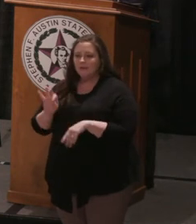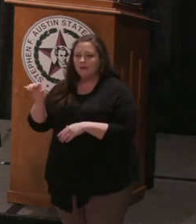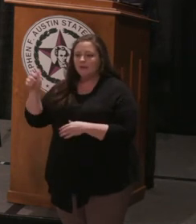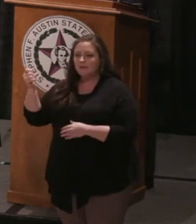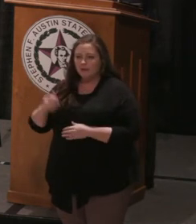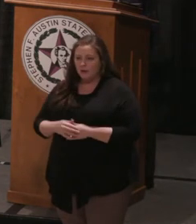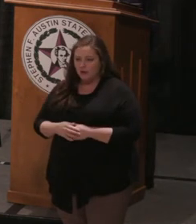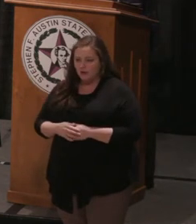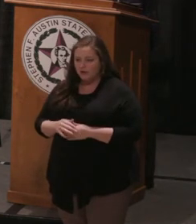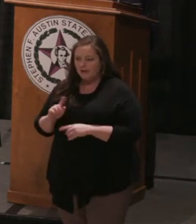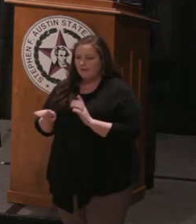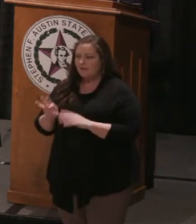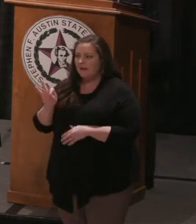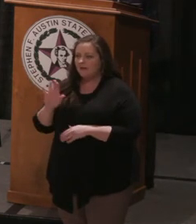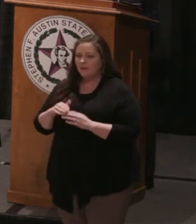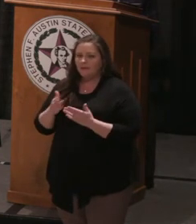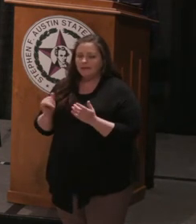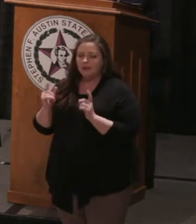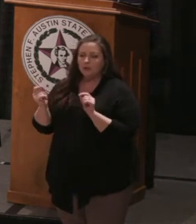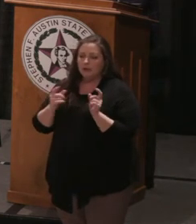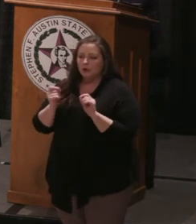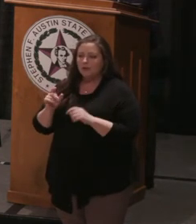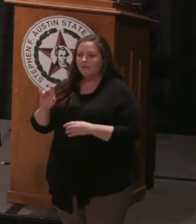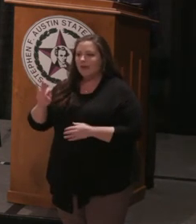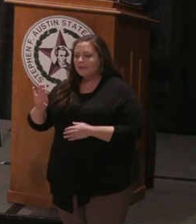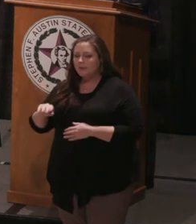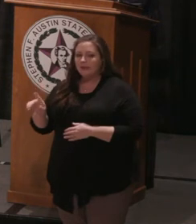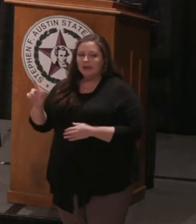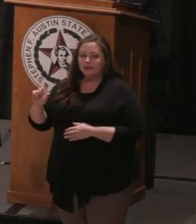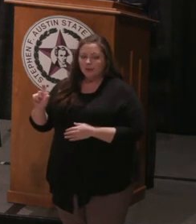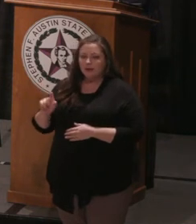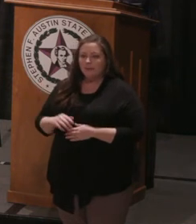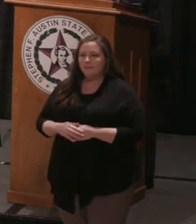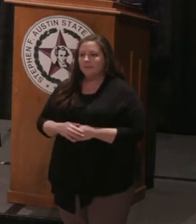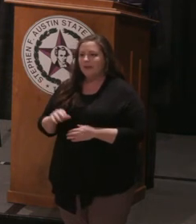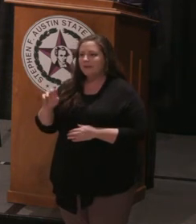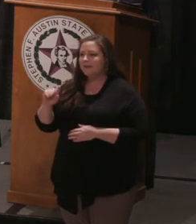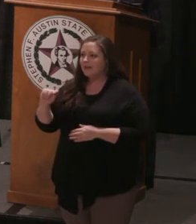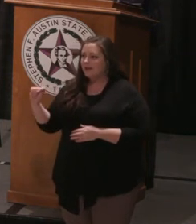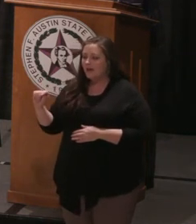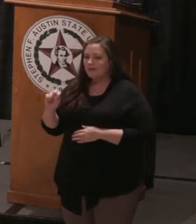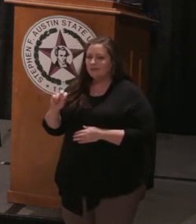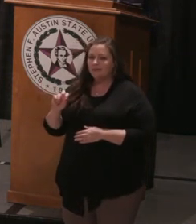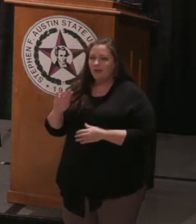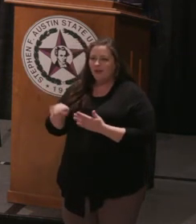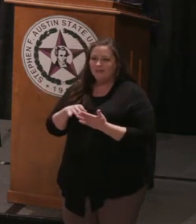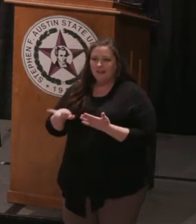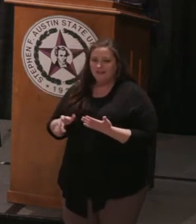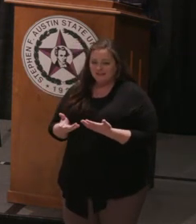elsewhere on outlets such as Twitter and Facebook and Instagram and TikTok and all of it.